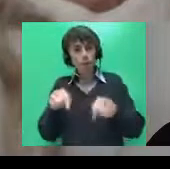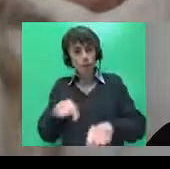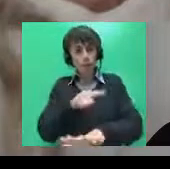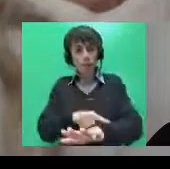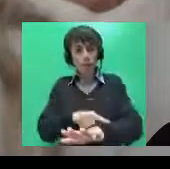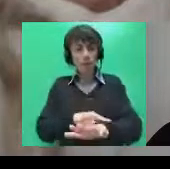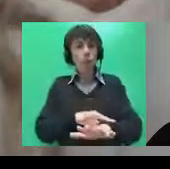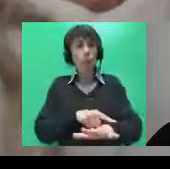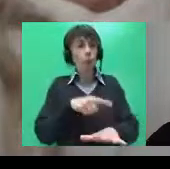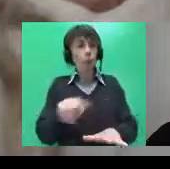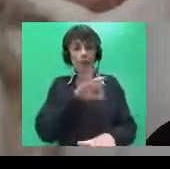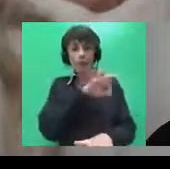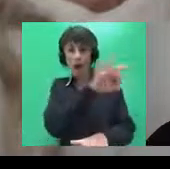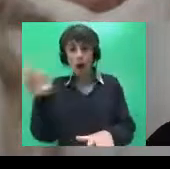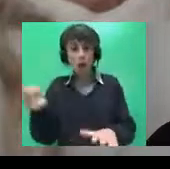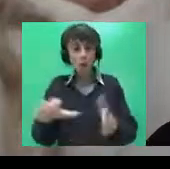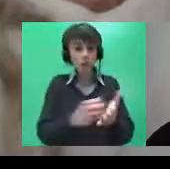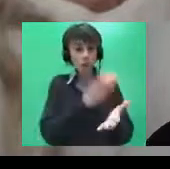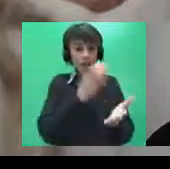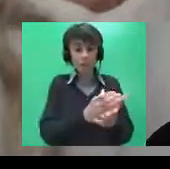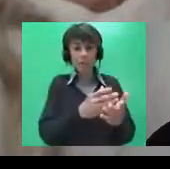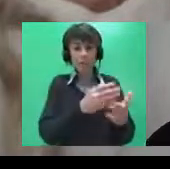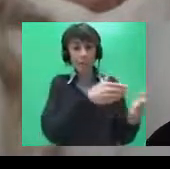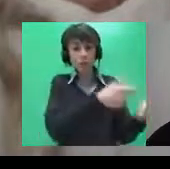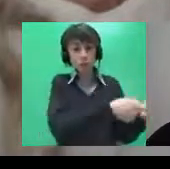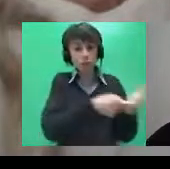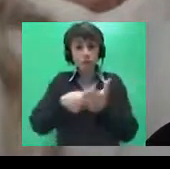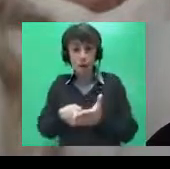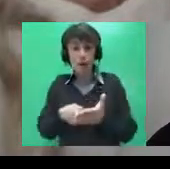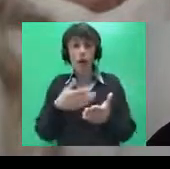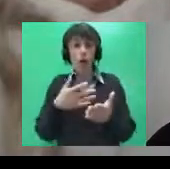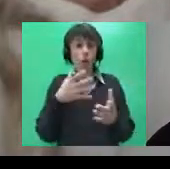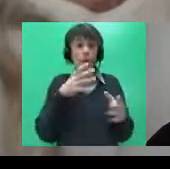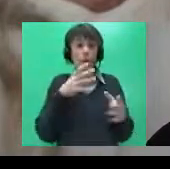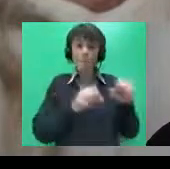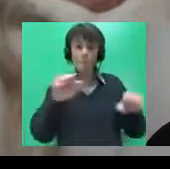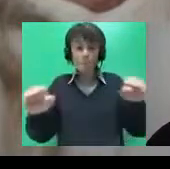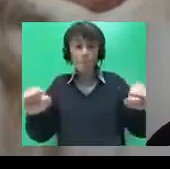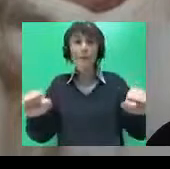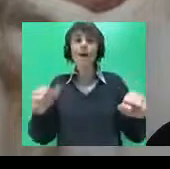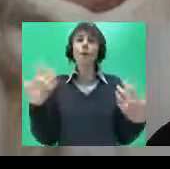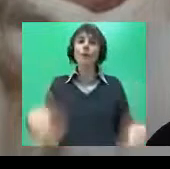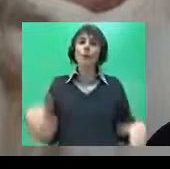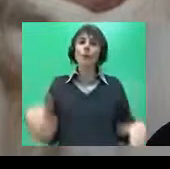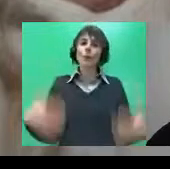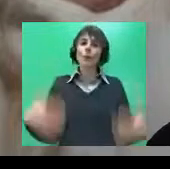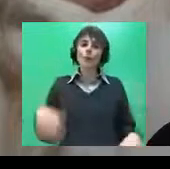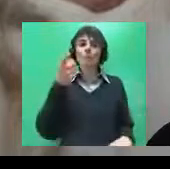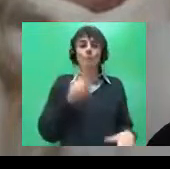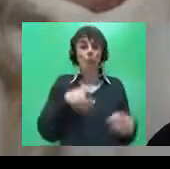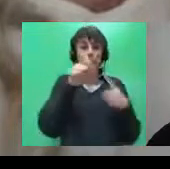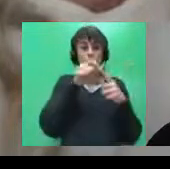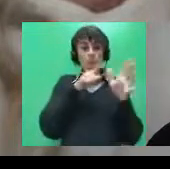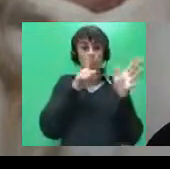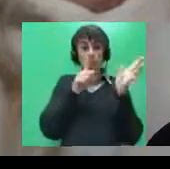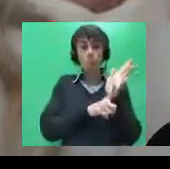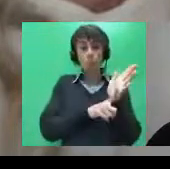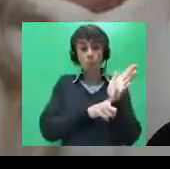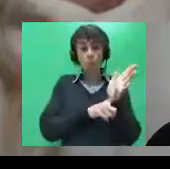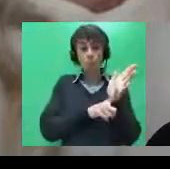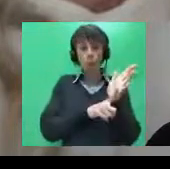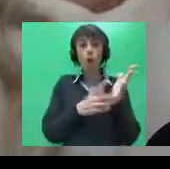found some amazing additional people. So we've got Paul, who had Parkinson's, which is not a condition we'd